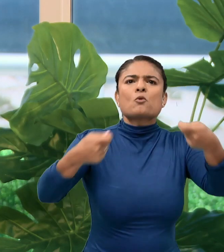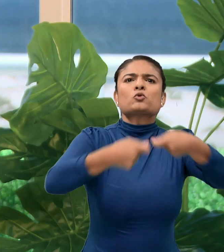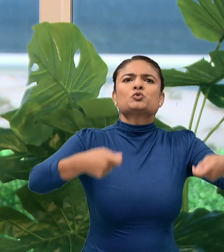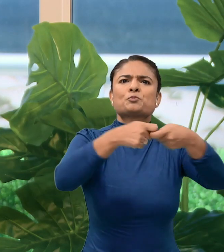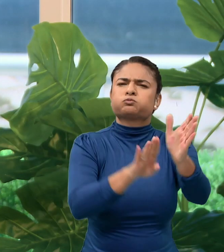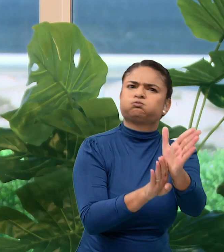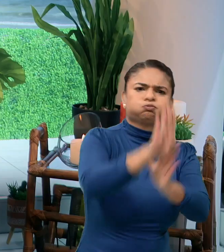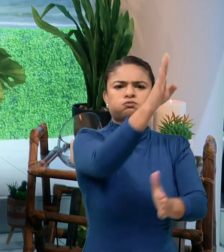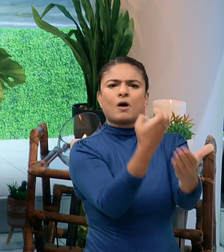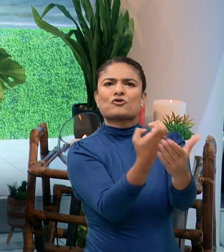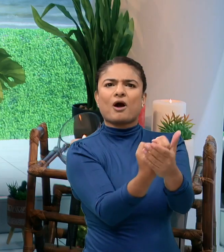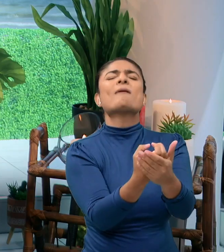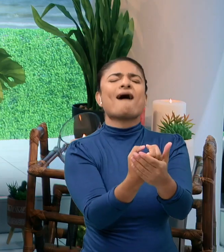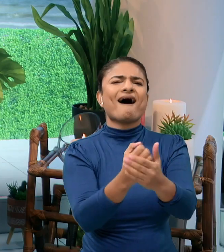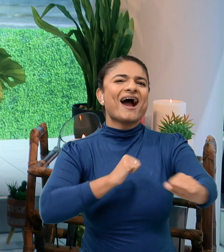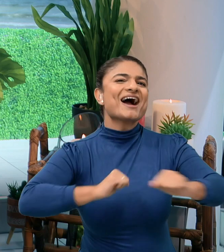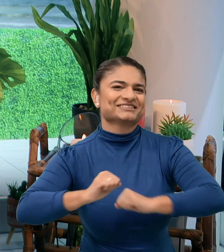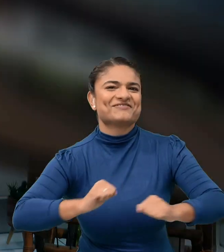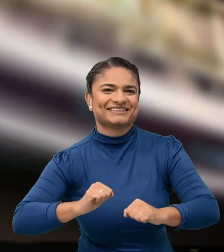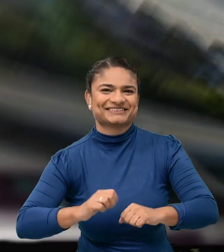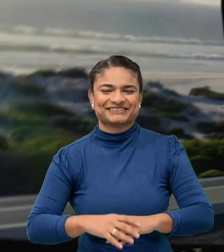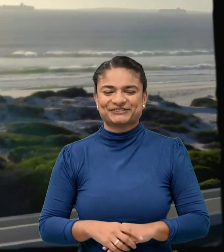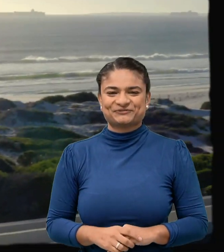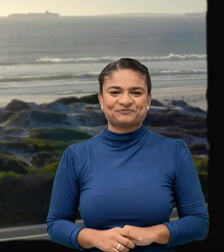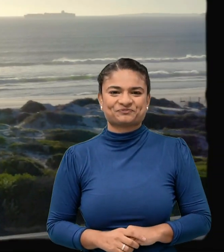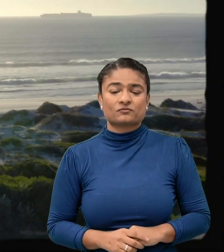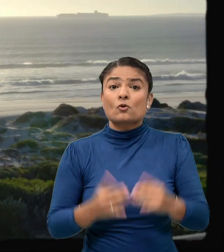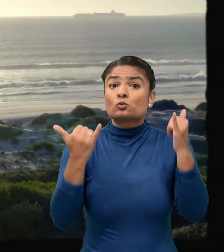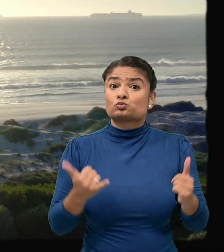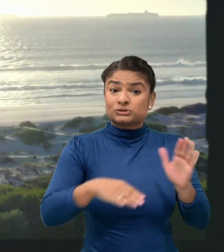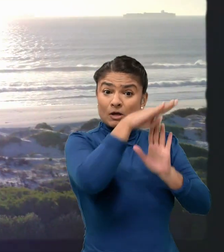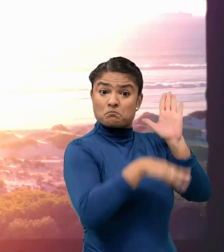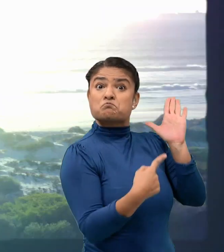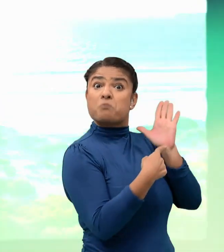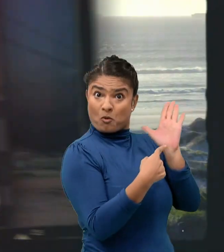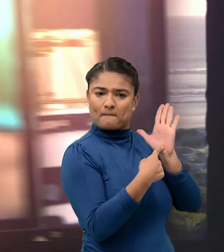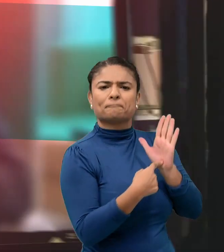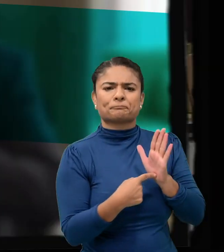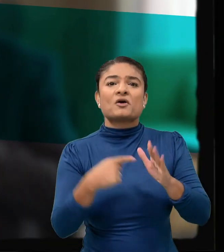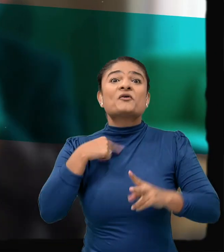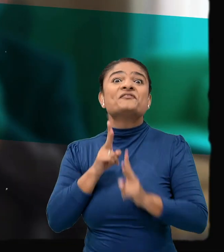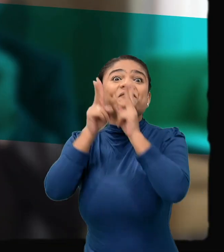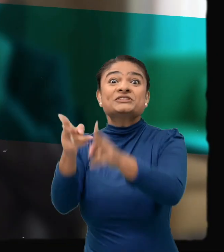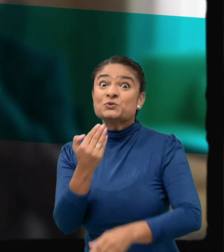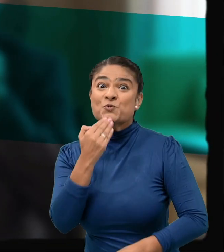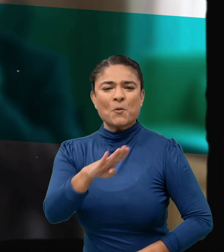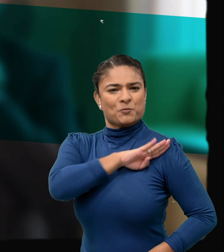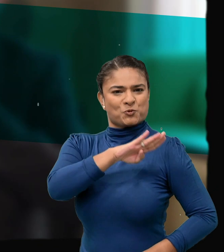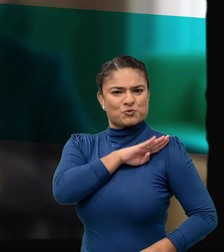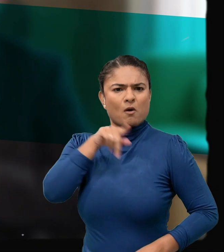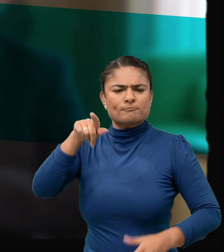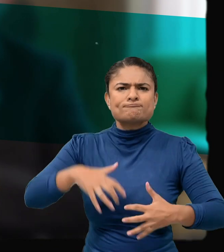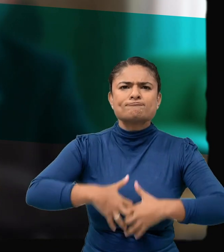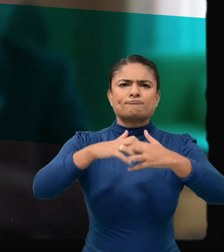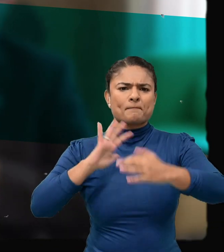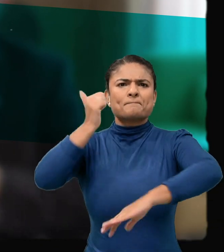to break down those stereotypes. Let's get activated. In today's program, we visit Bruno Druchen that